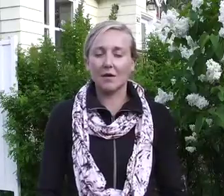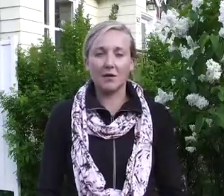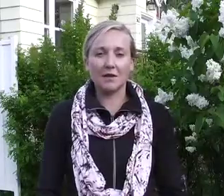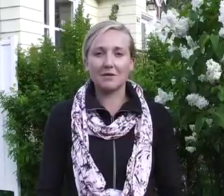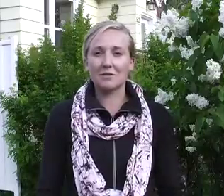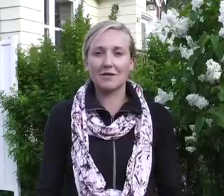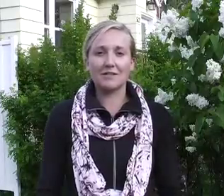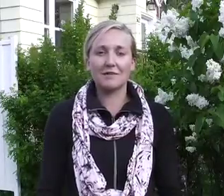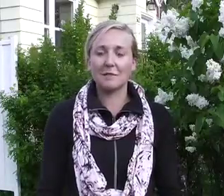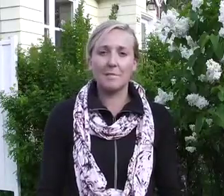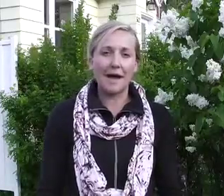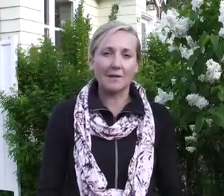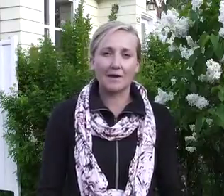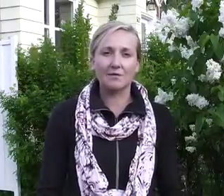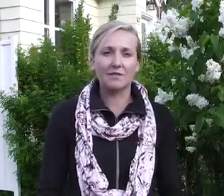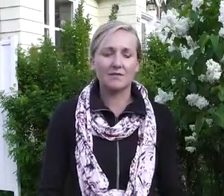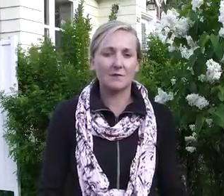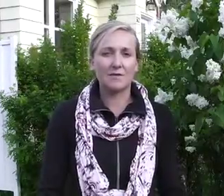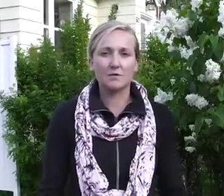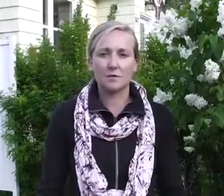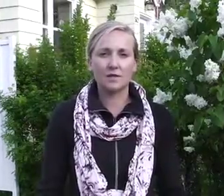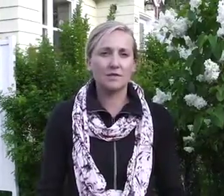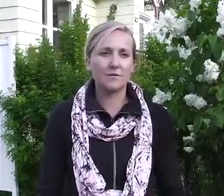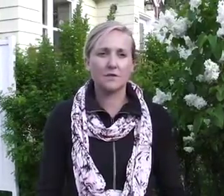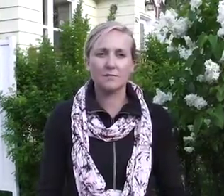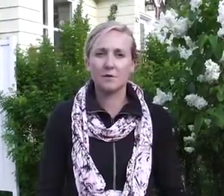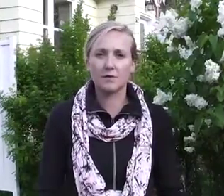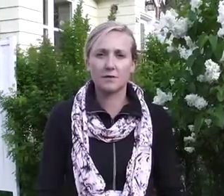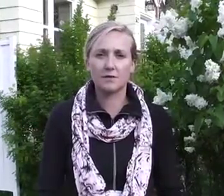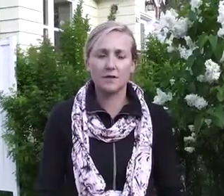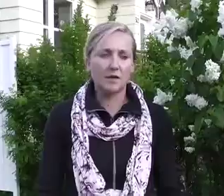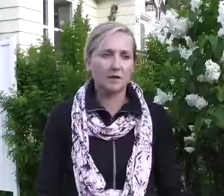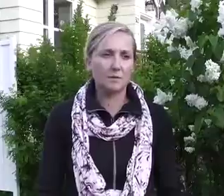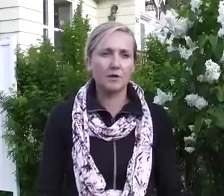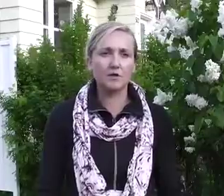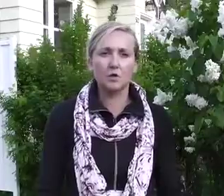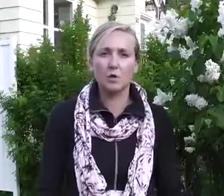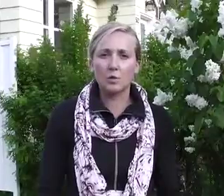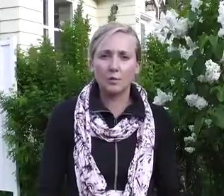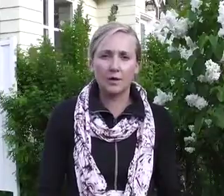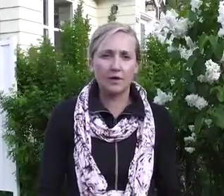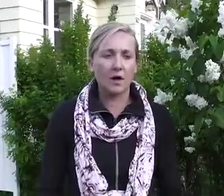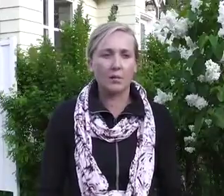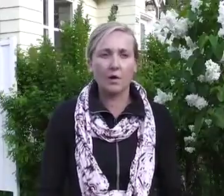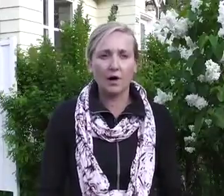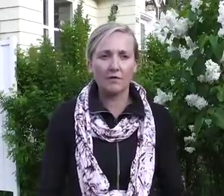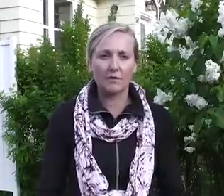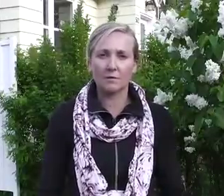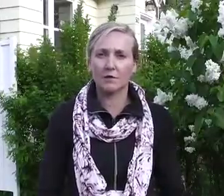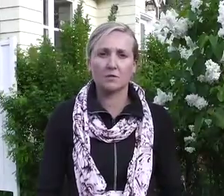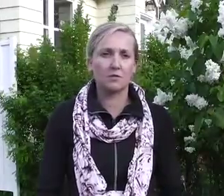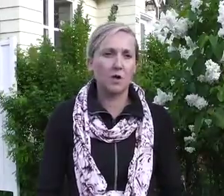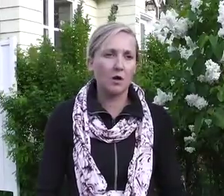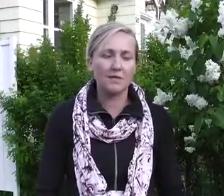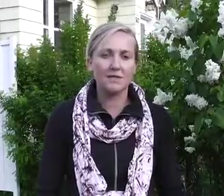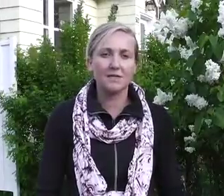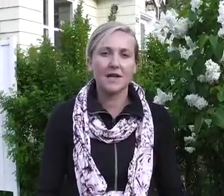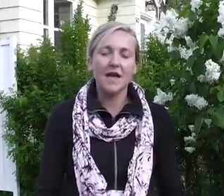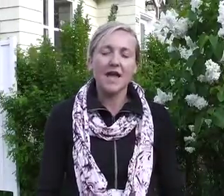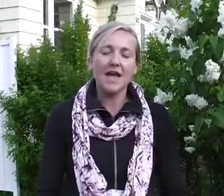again, all ages, different backgrounds, different life stories, different experience in corporate, nonprofit, experience with